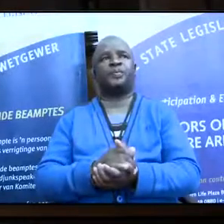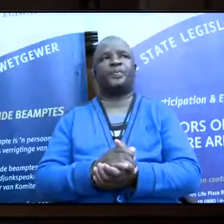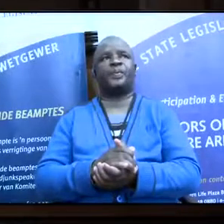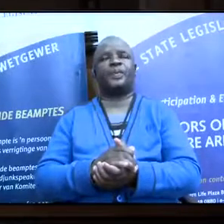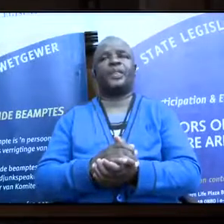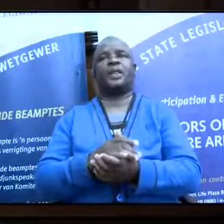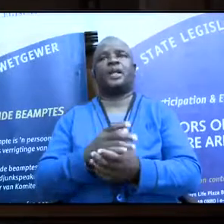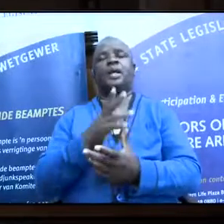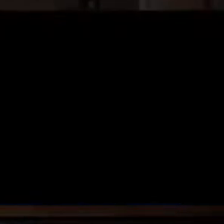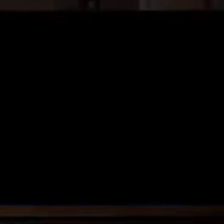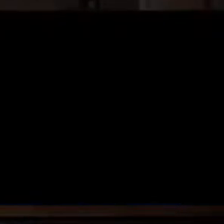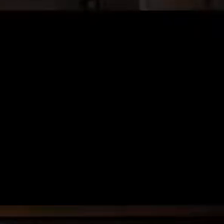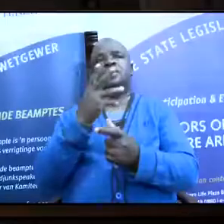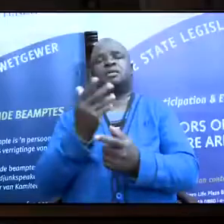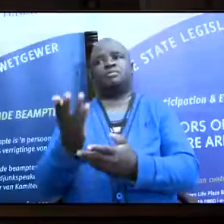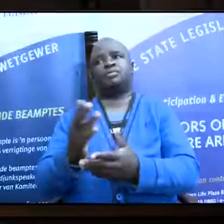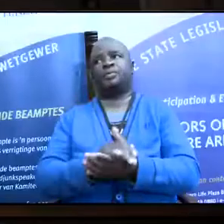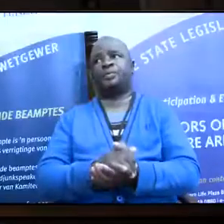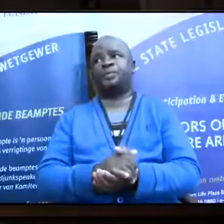deputy speaker